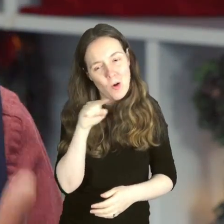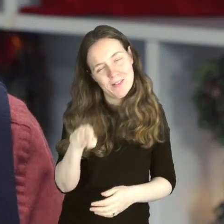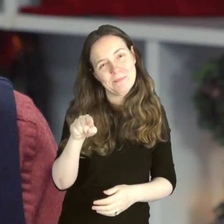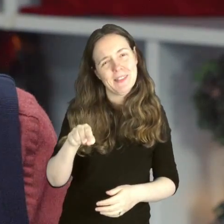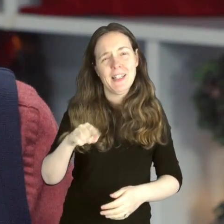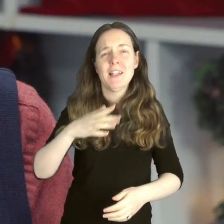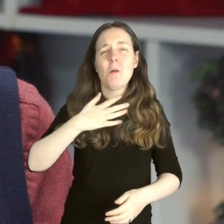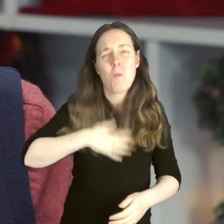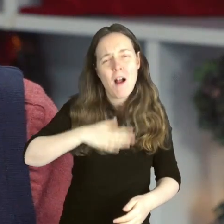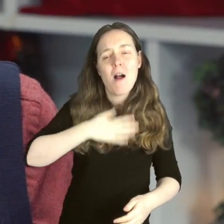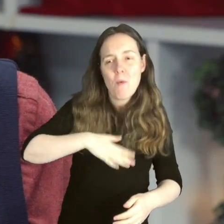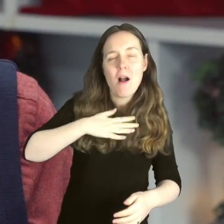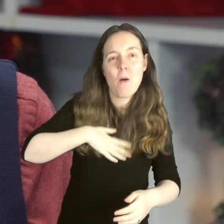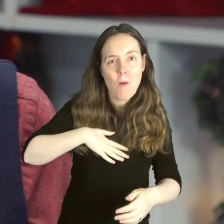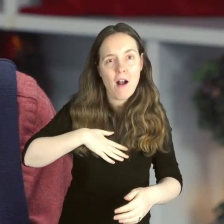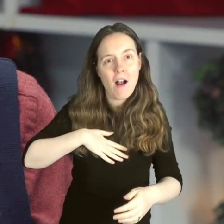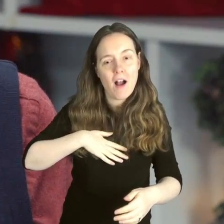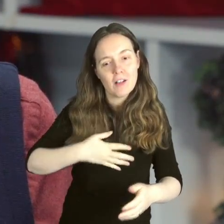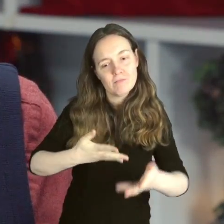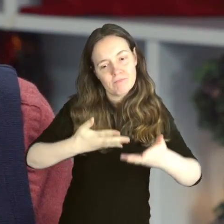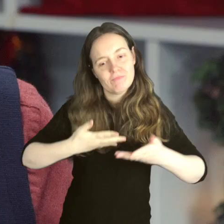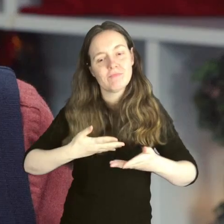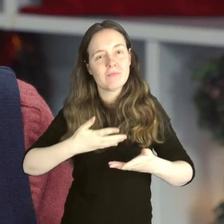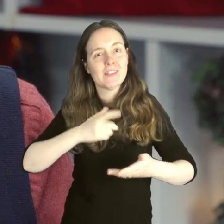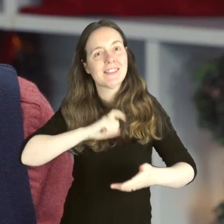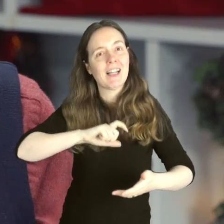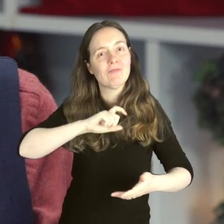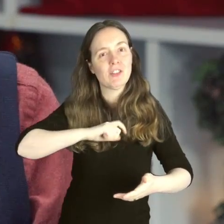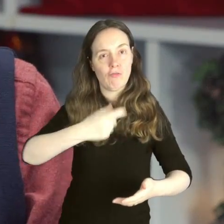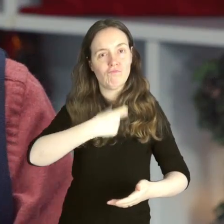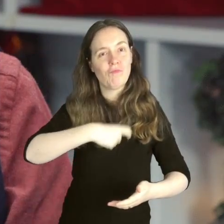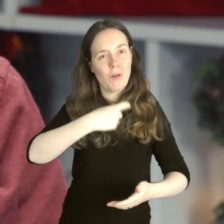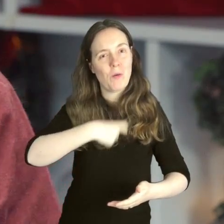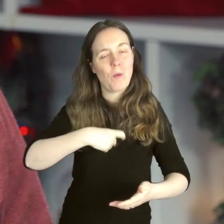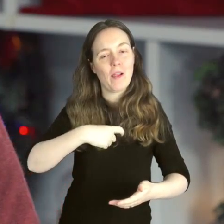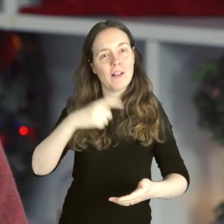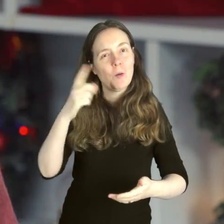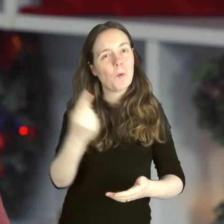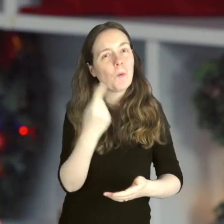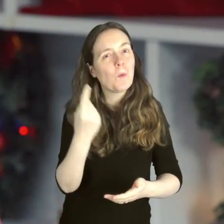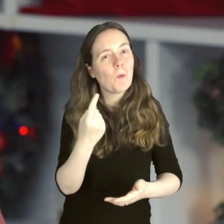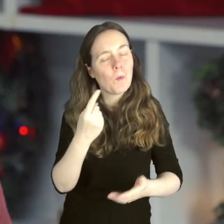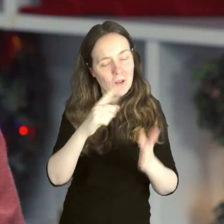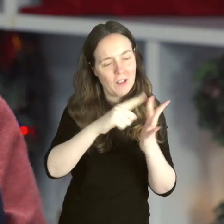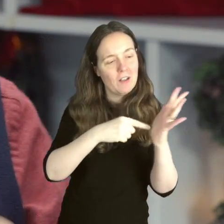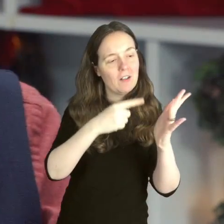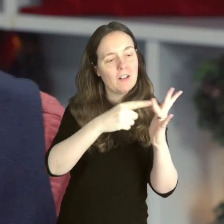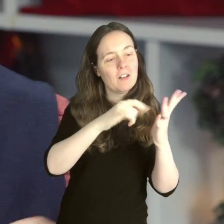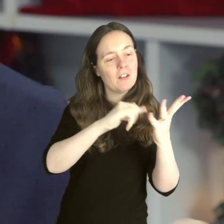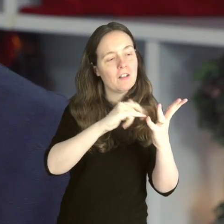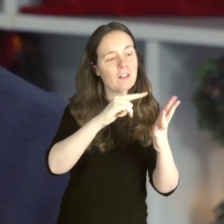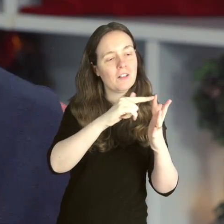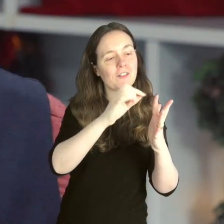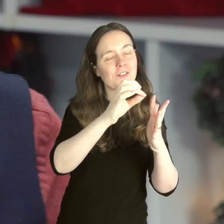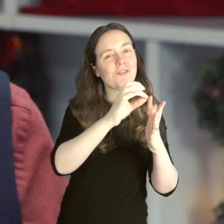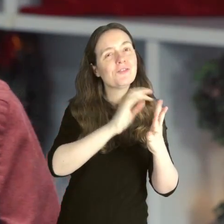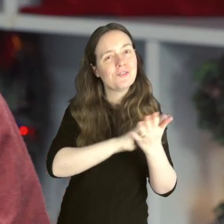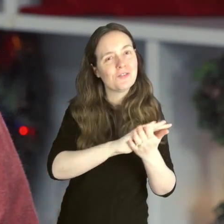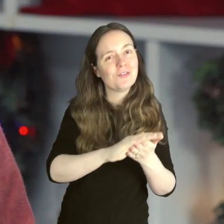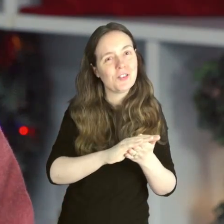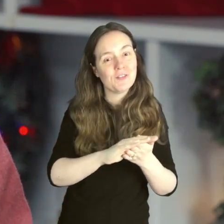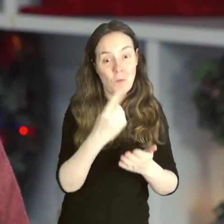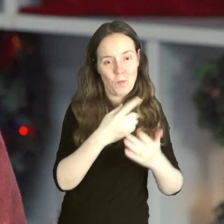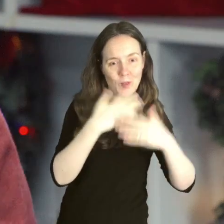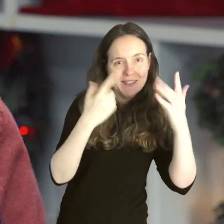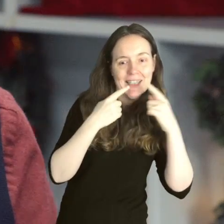was desperate to play the part of Joseph. And the day arrived when the teacher announced all the starring